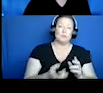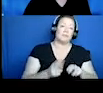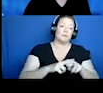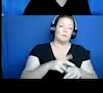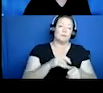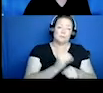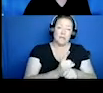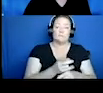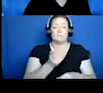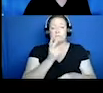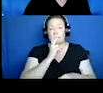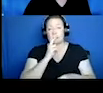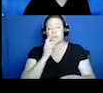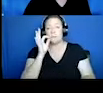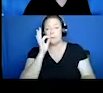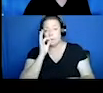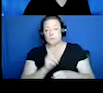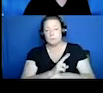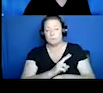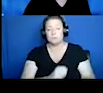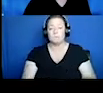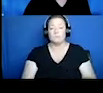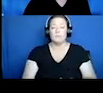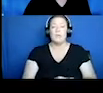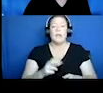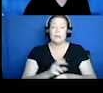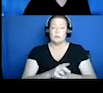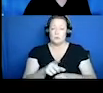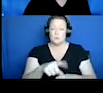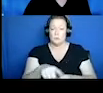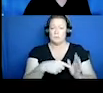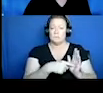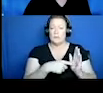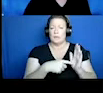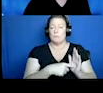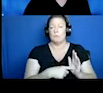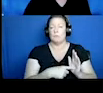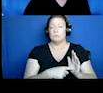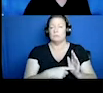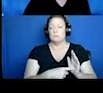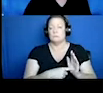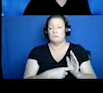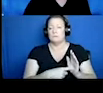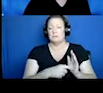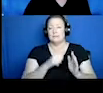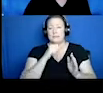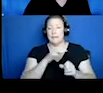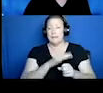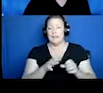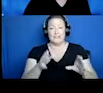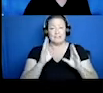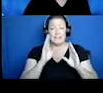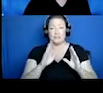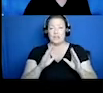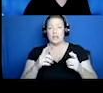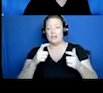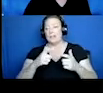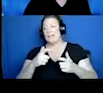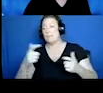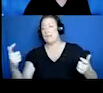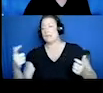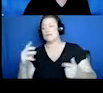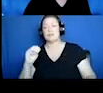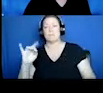and marijuana use. I use these examples because there's really a lack of attention in mainstream media to some of